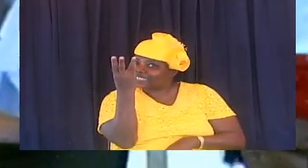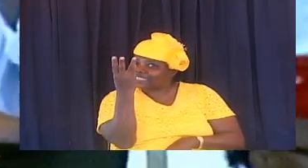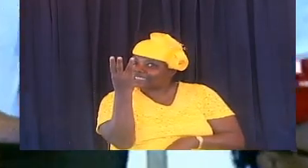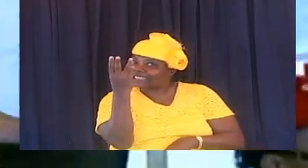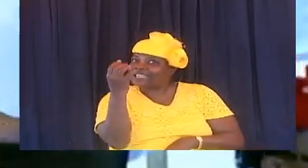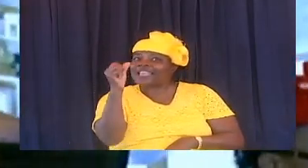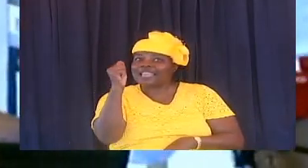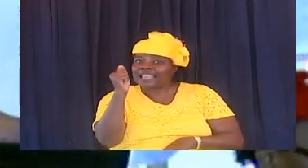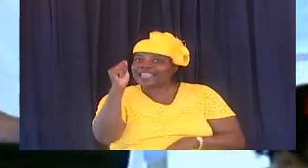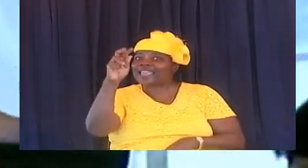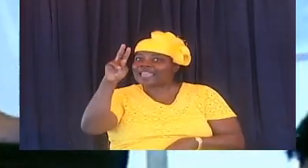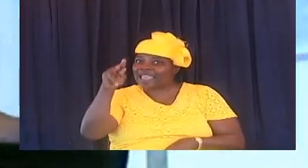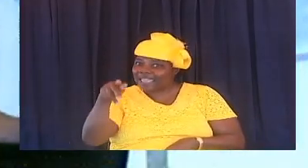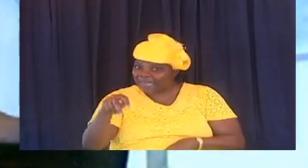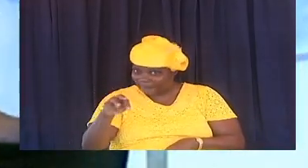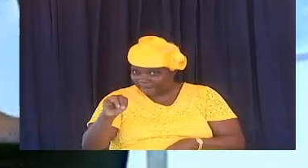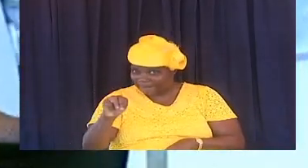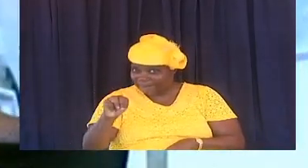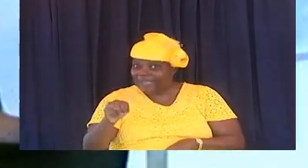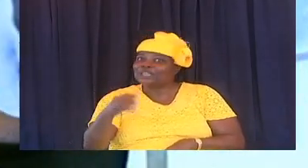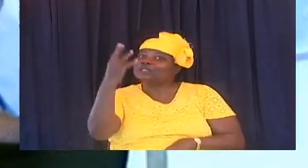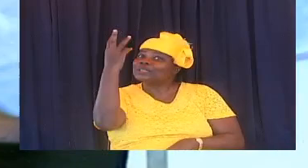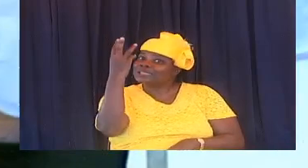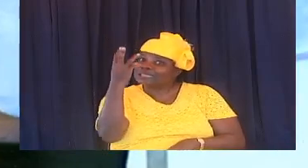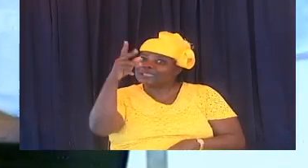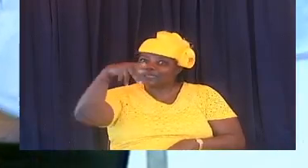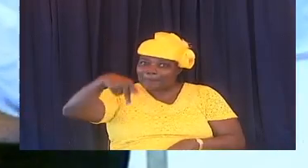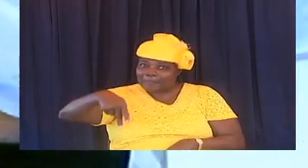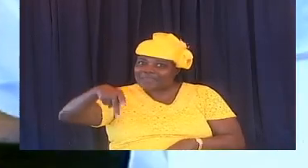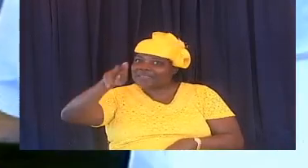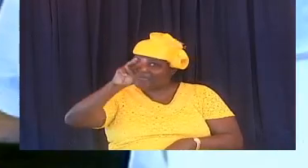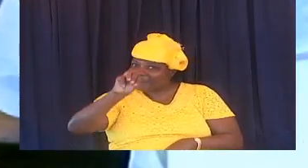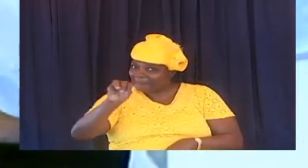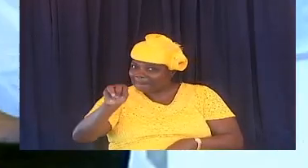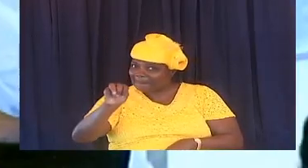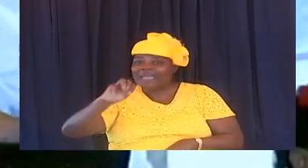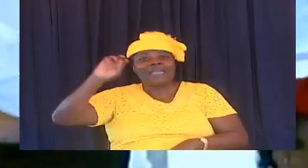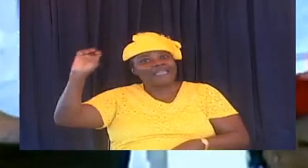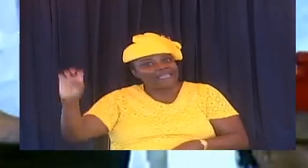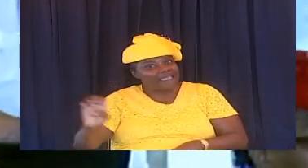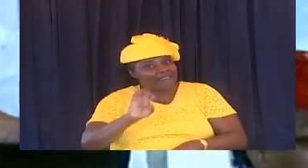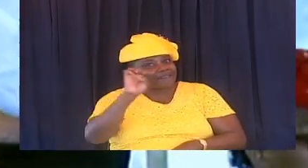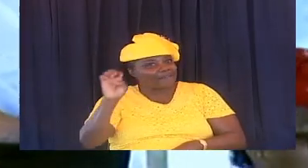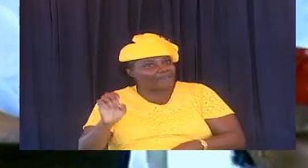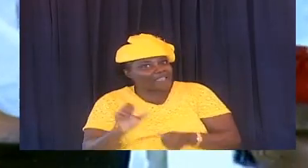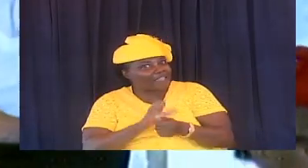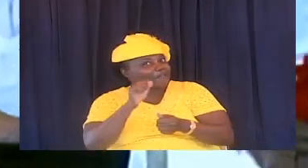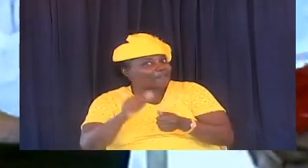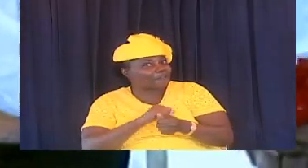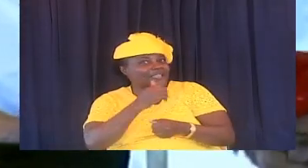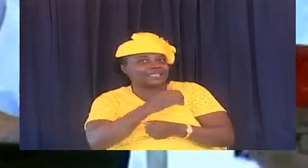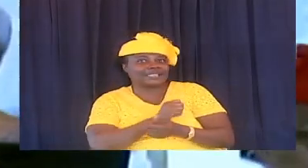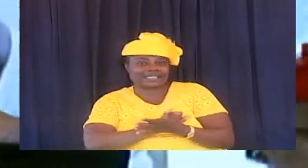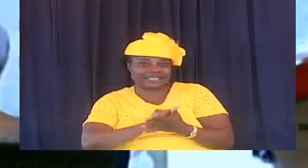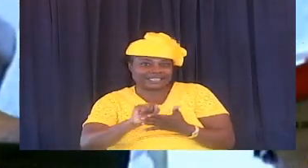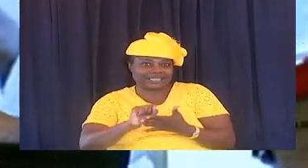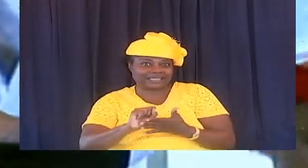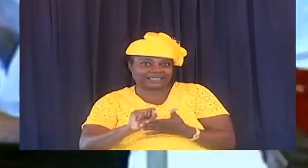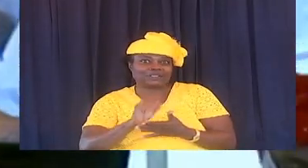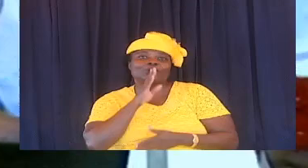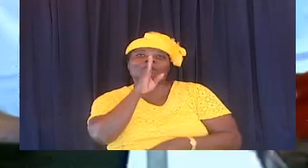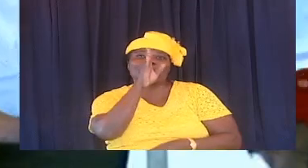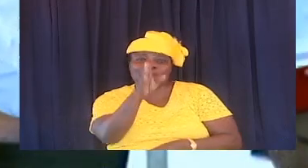p.m., every saint, we want us to be together in fasting and in